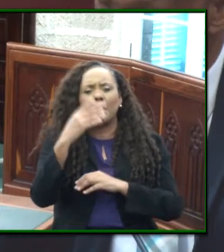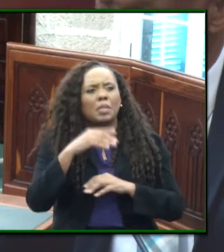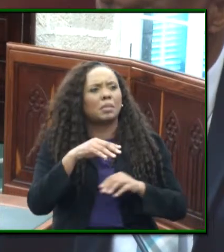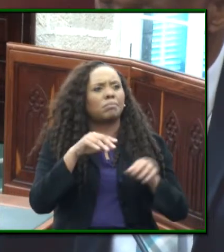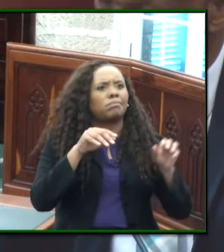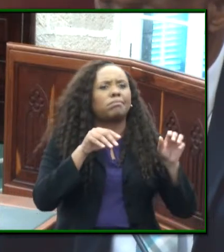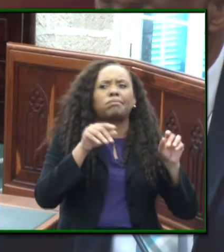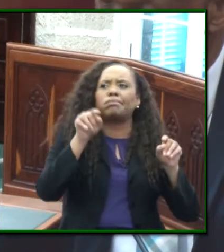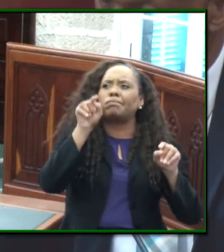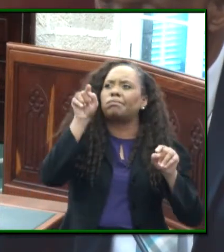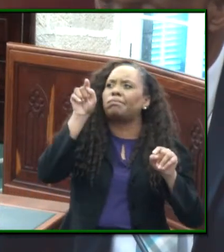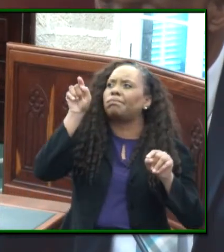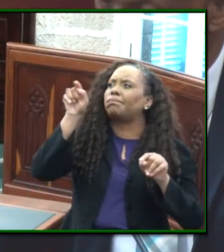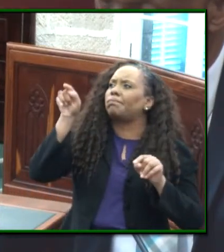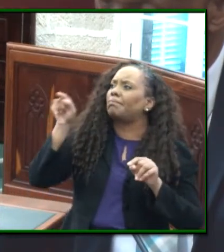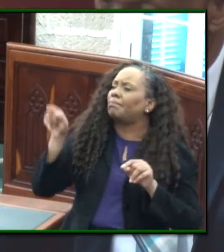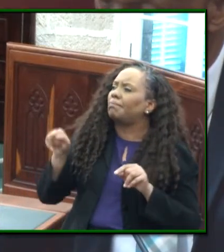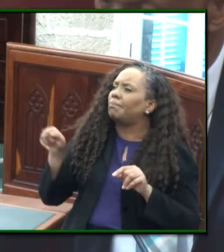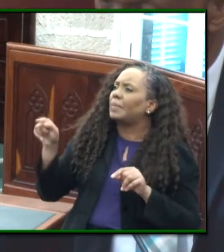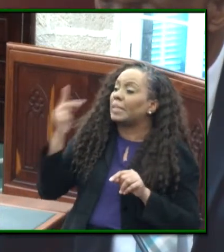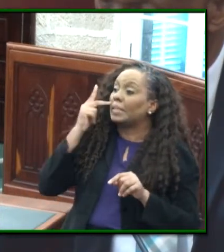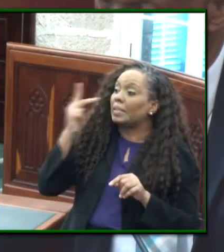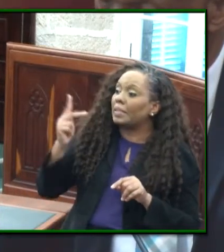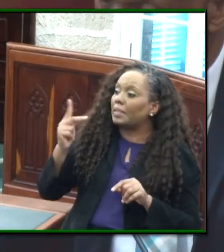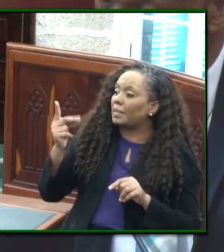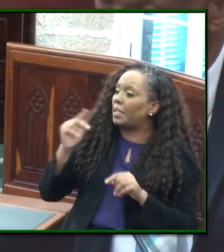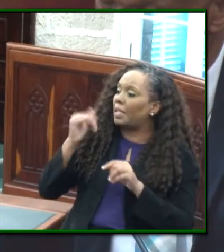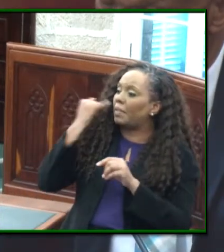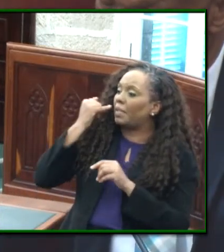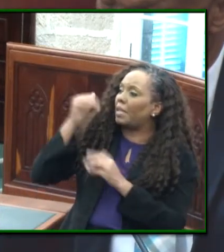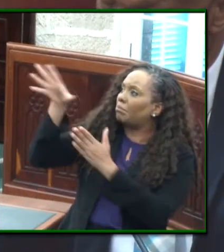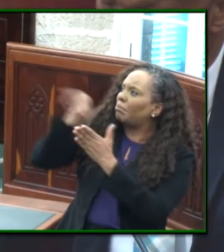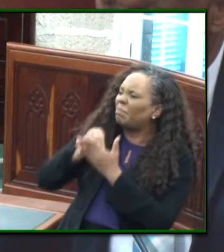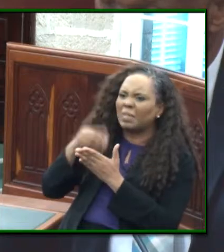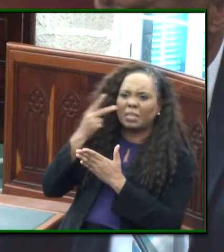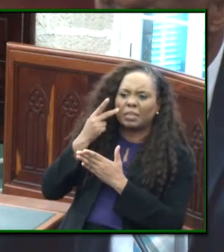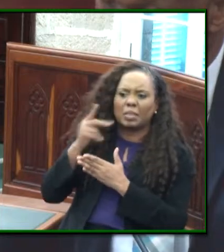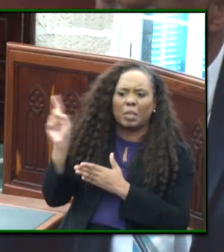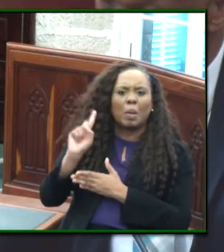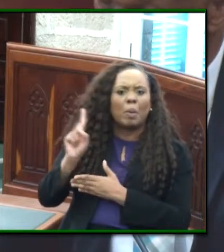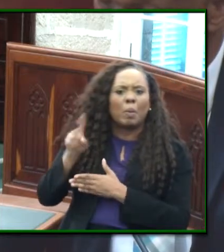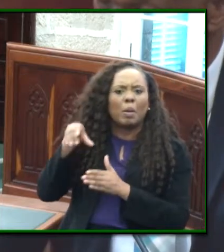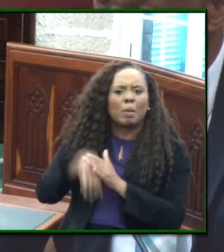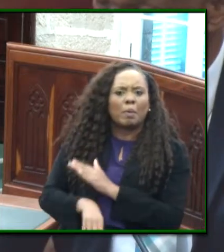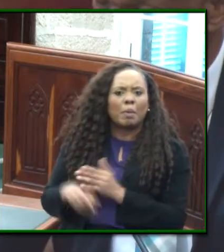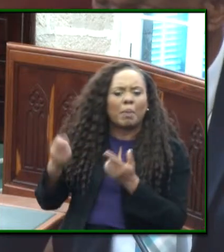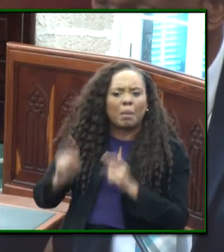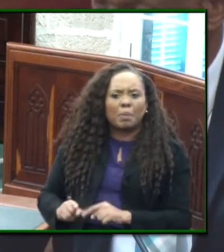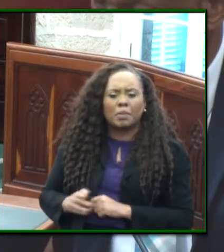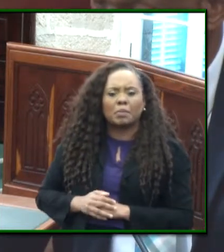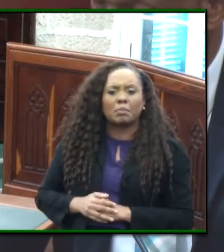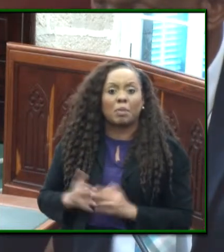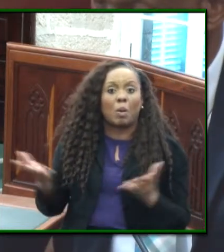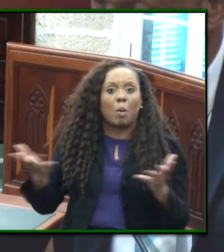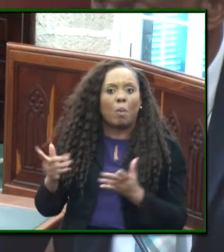the Chamber of Commerce and other players to say to them, as your